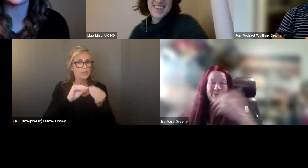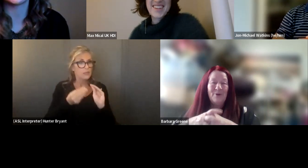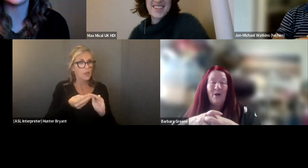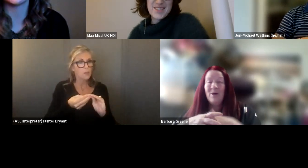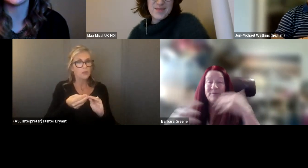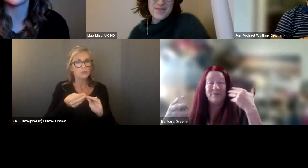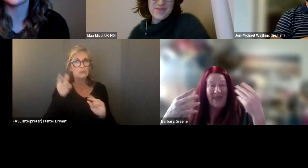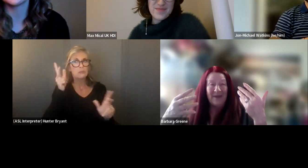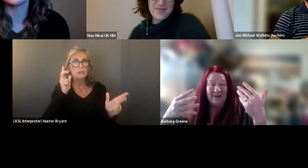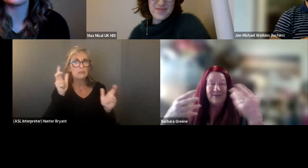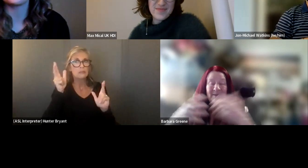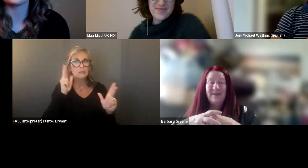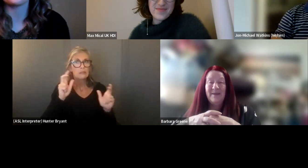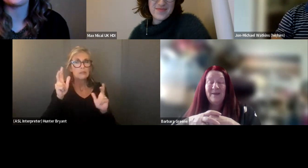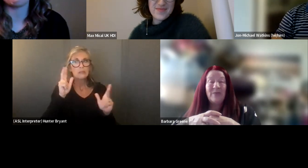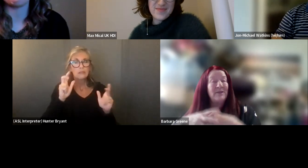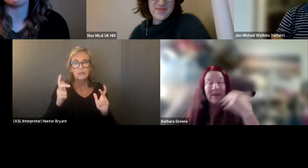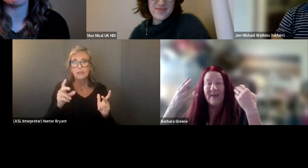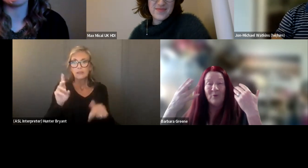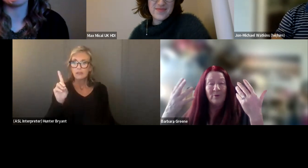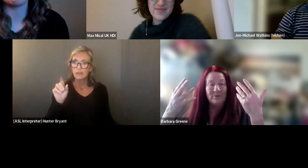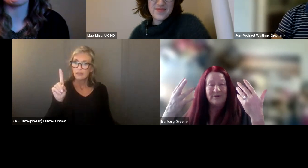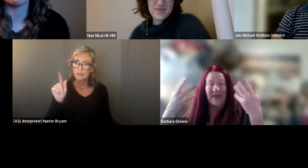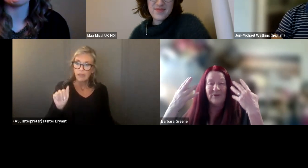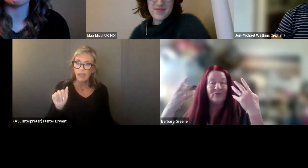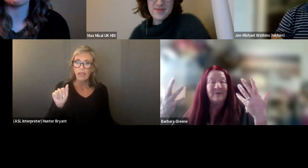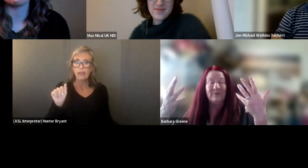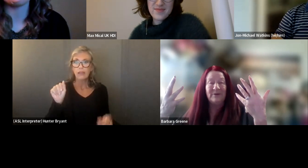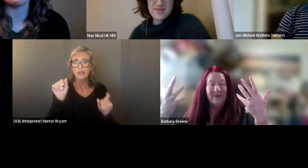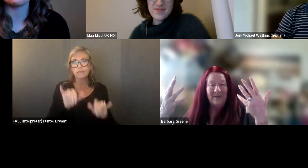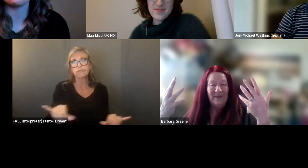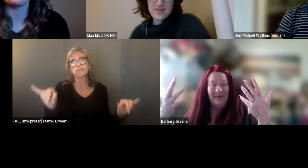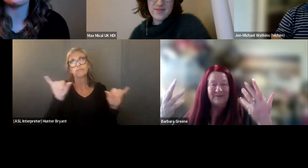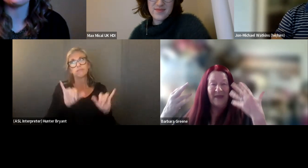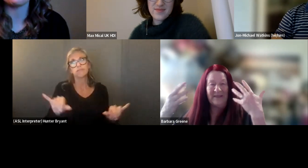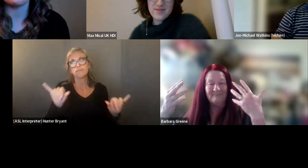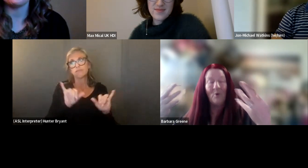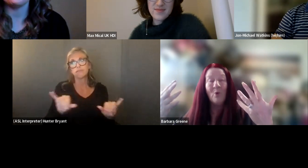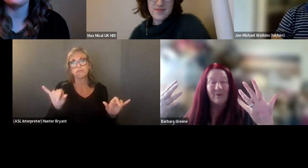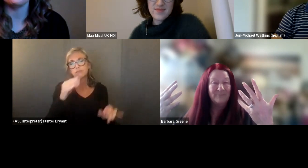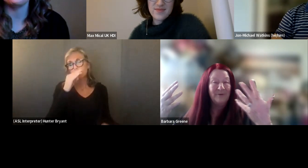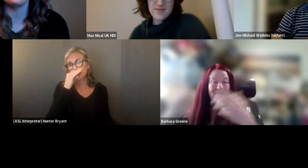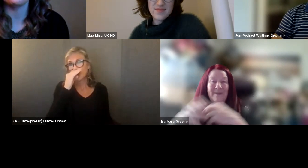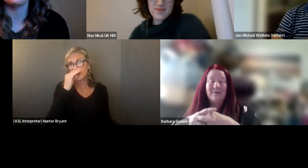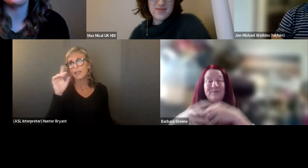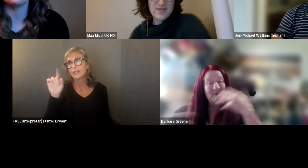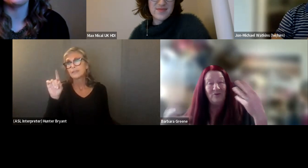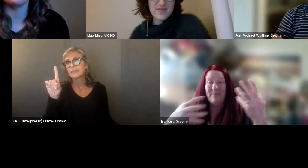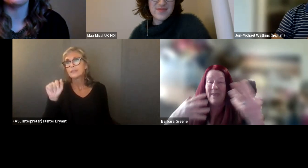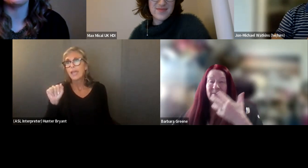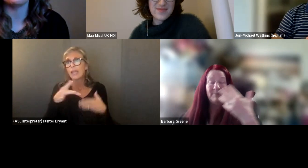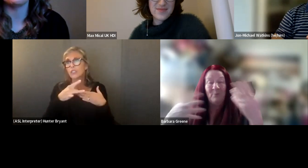and, you know, all this data, and I've heard data driven and data informed